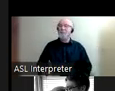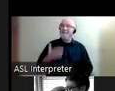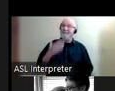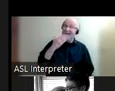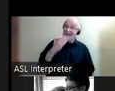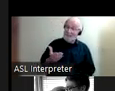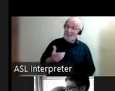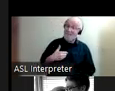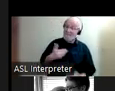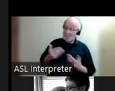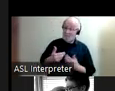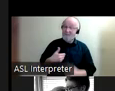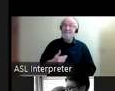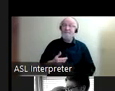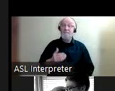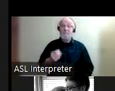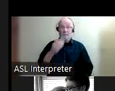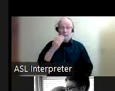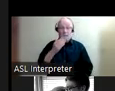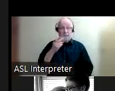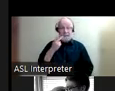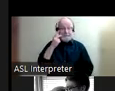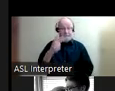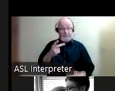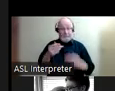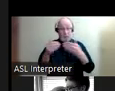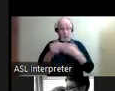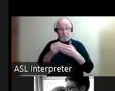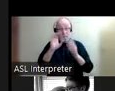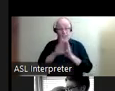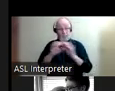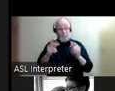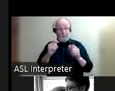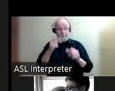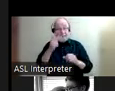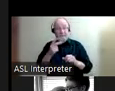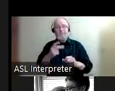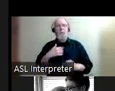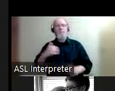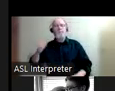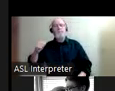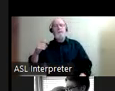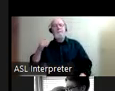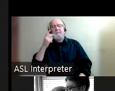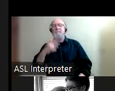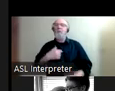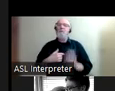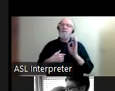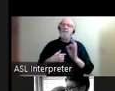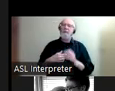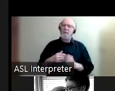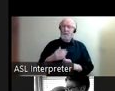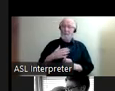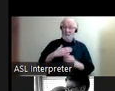that introduction. Can you guys see my slideshow okay? Absolutely, yes. All right, perfect. It's just showing a little different